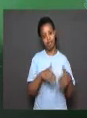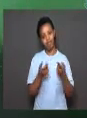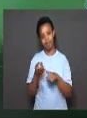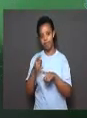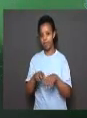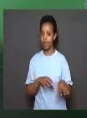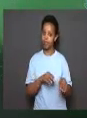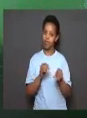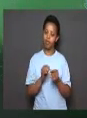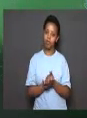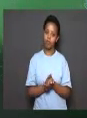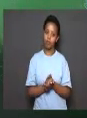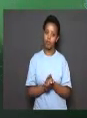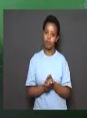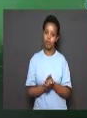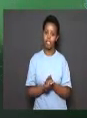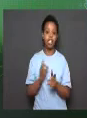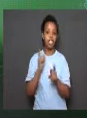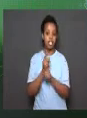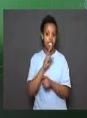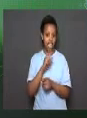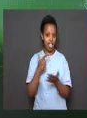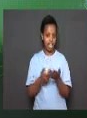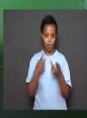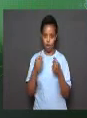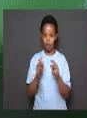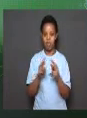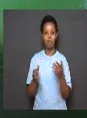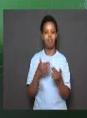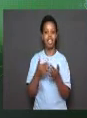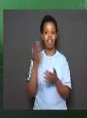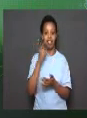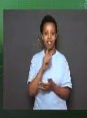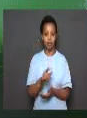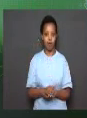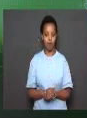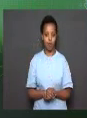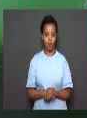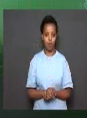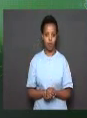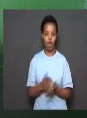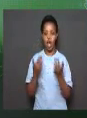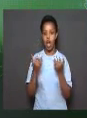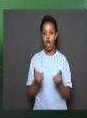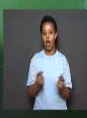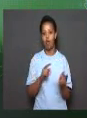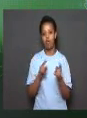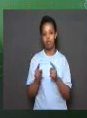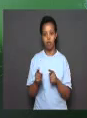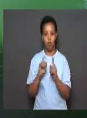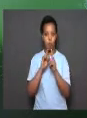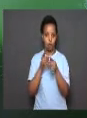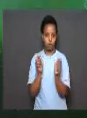Welcome back, students. I am sure this activity was simple for you. Let us review the